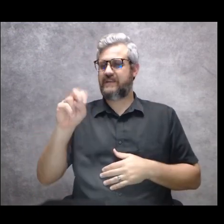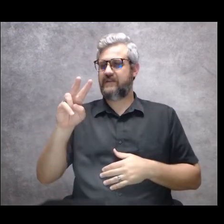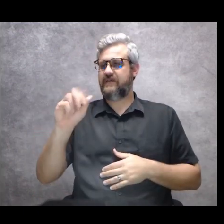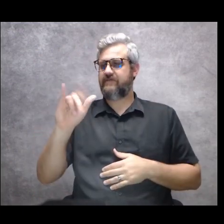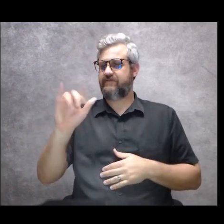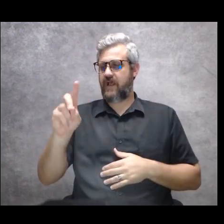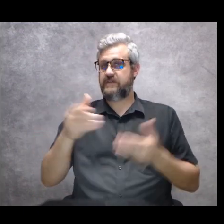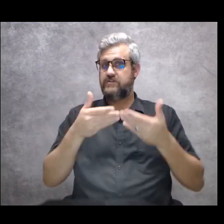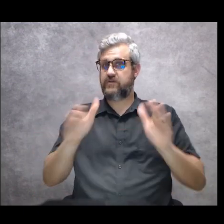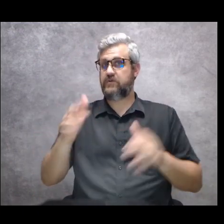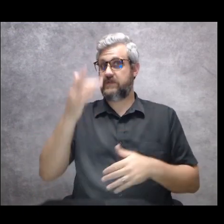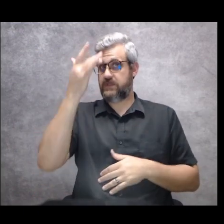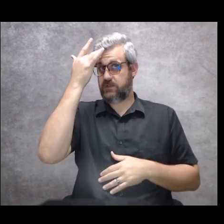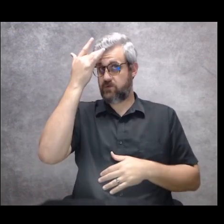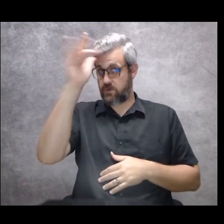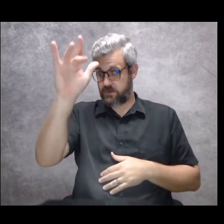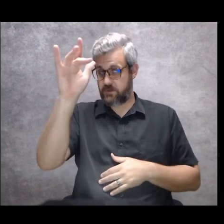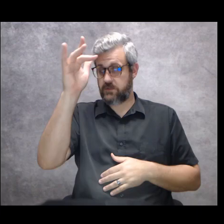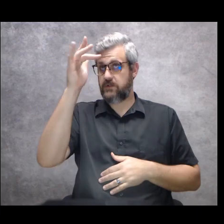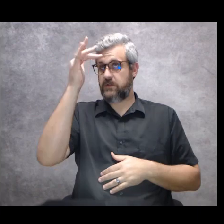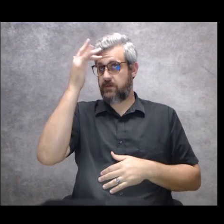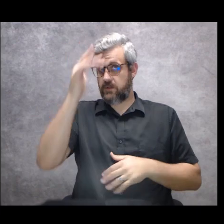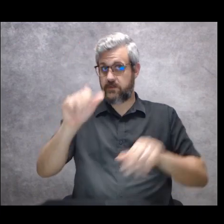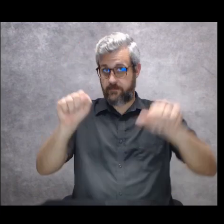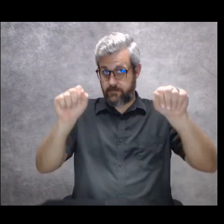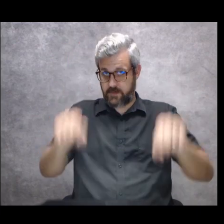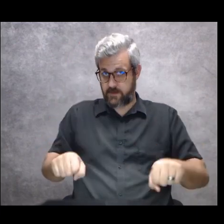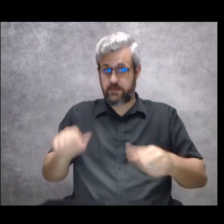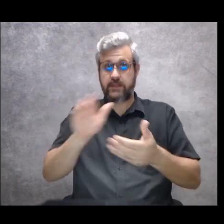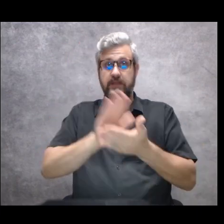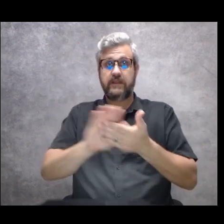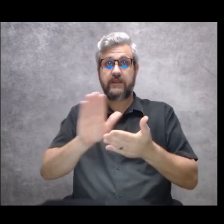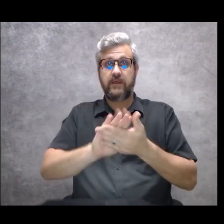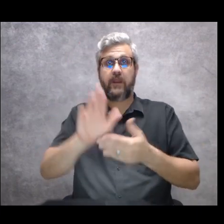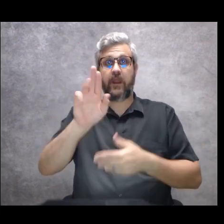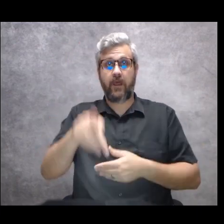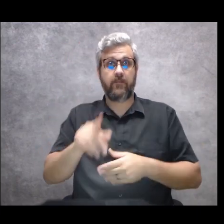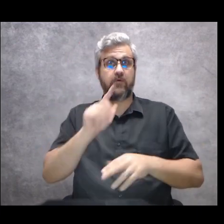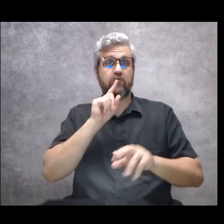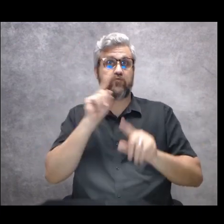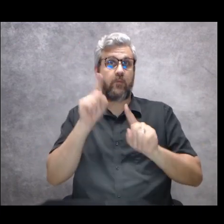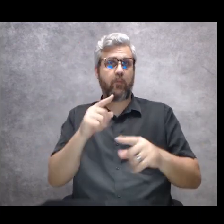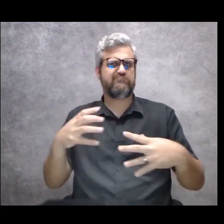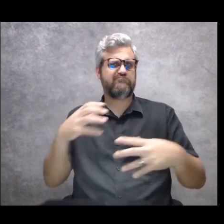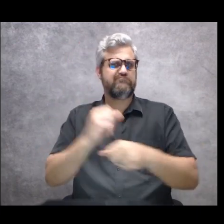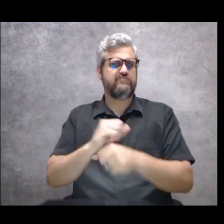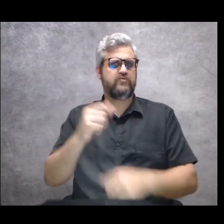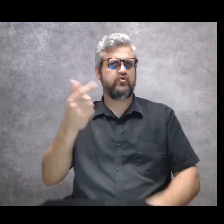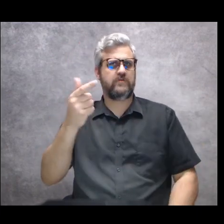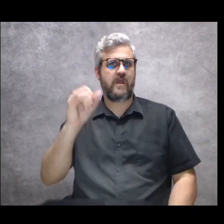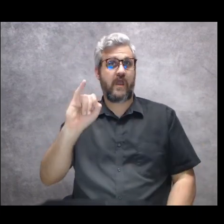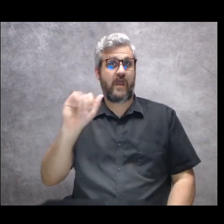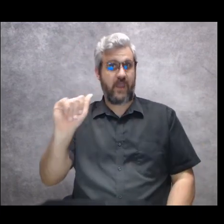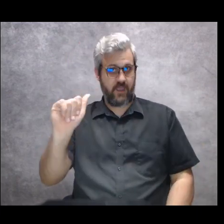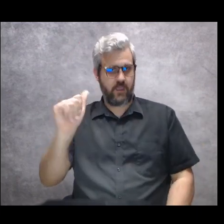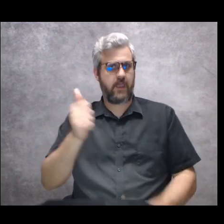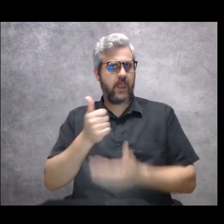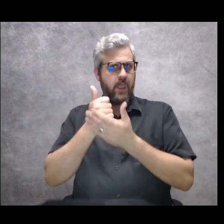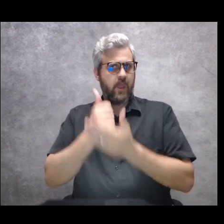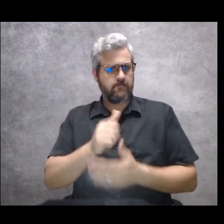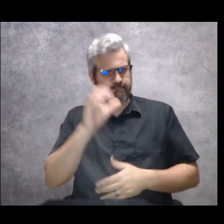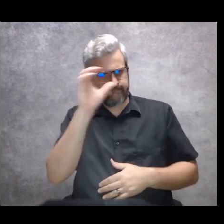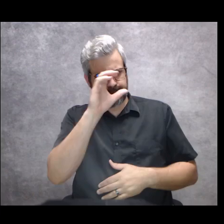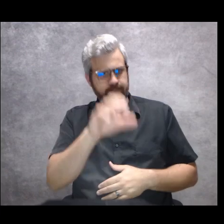invalid general intellectual ability cleanup report, or GIA, helps you